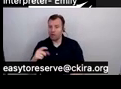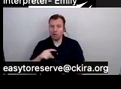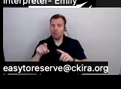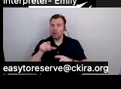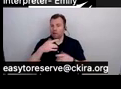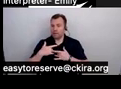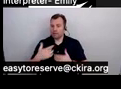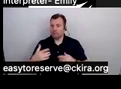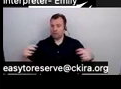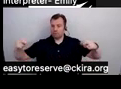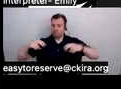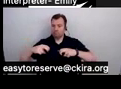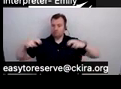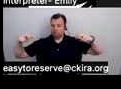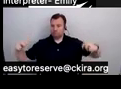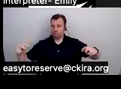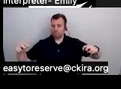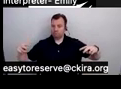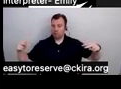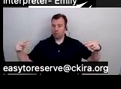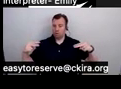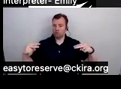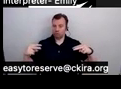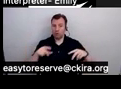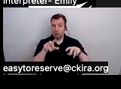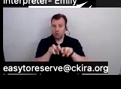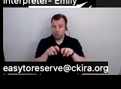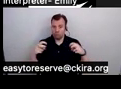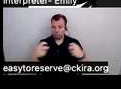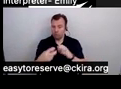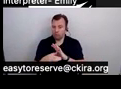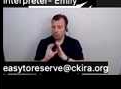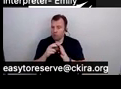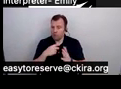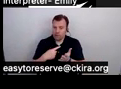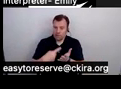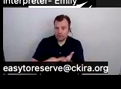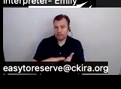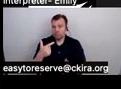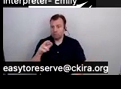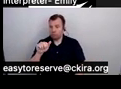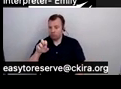sidelines. And when the reviewers are sitting around the room, they're discussing the grants